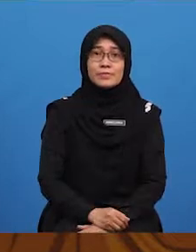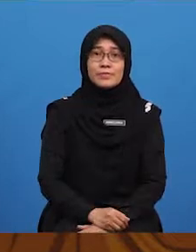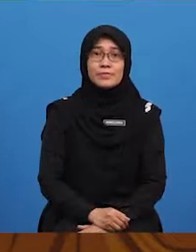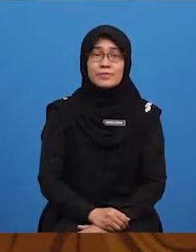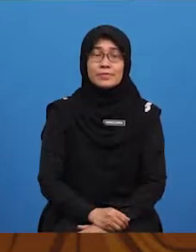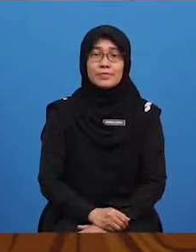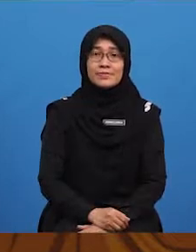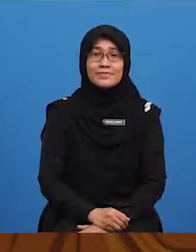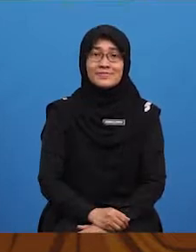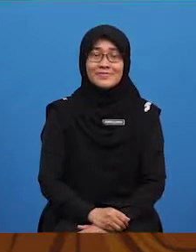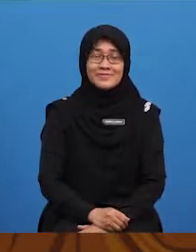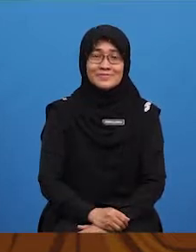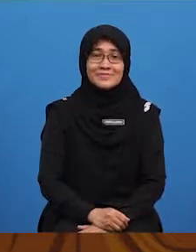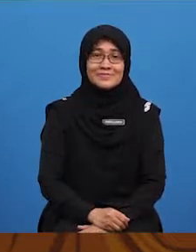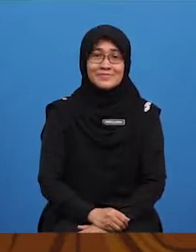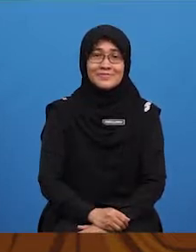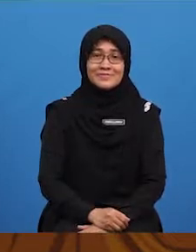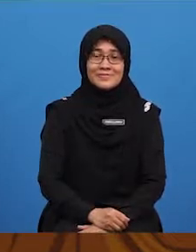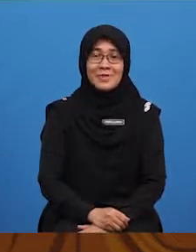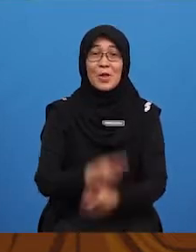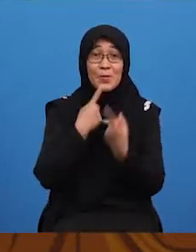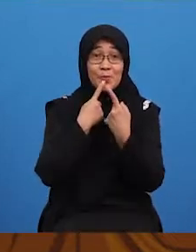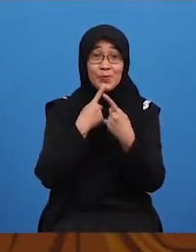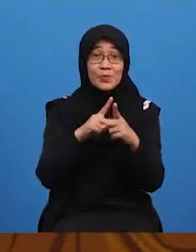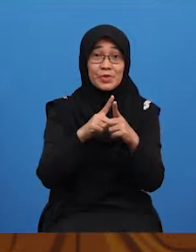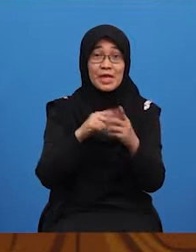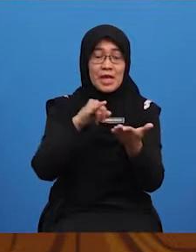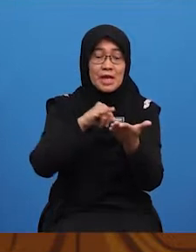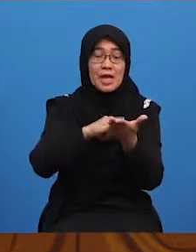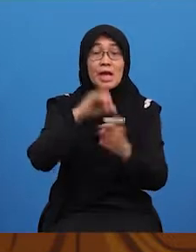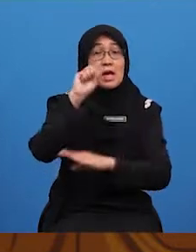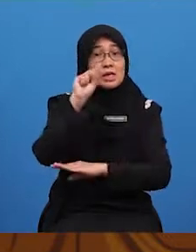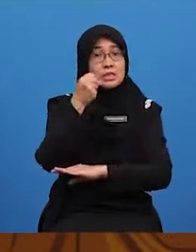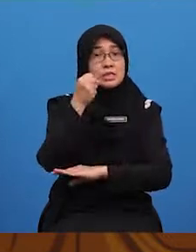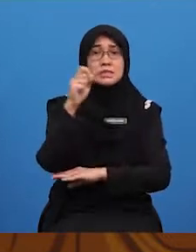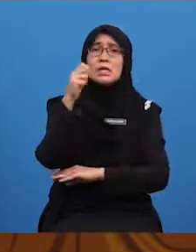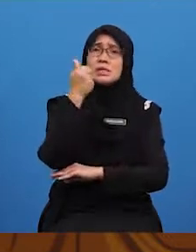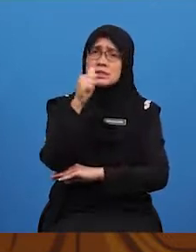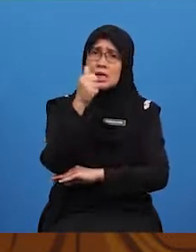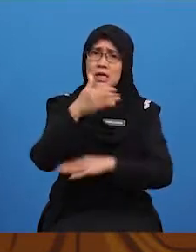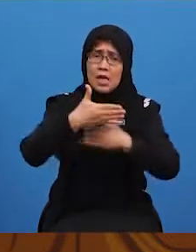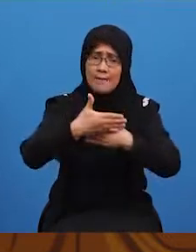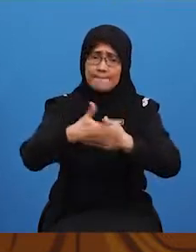7:10? Oh, yes, YOLO. You've got it right this time. It's